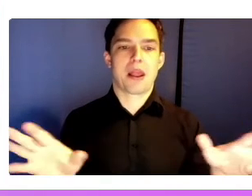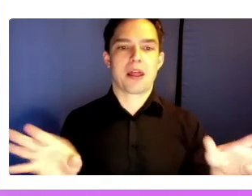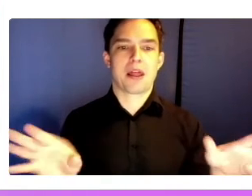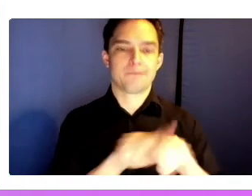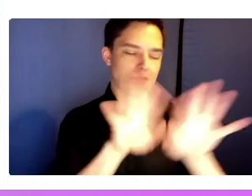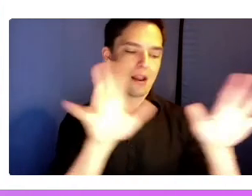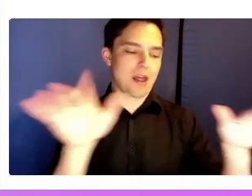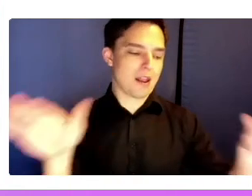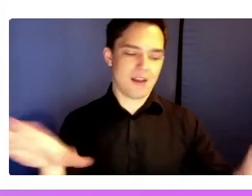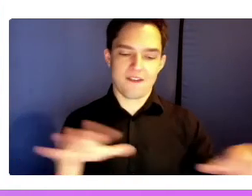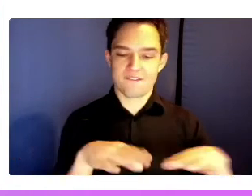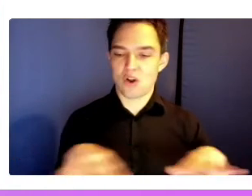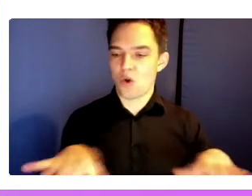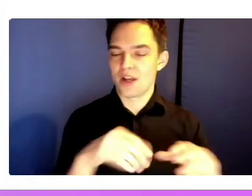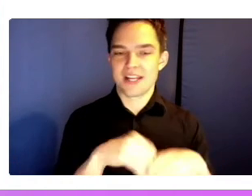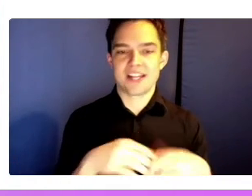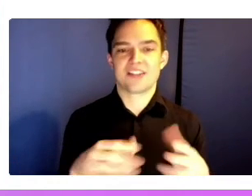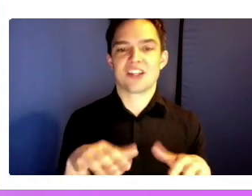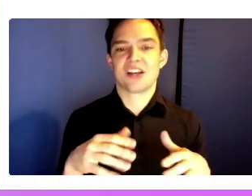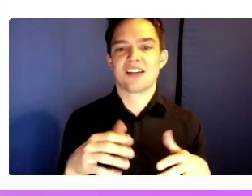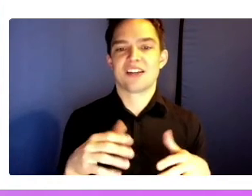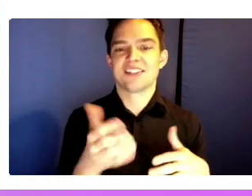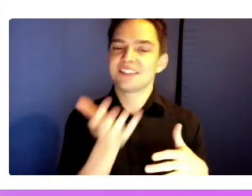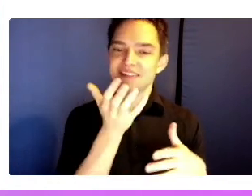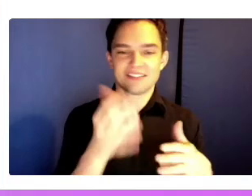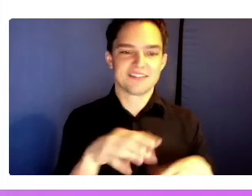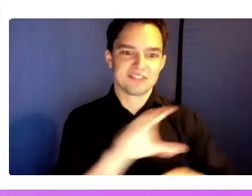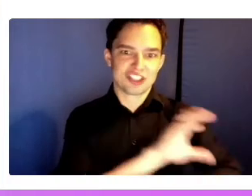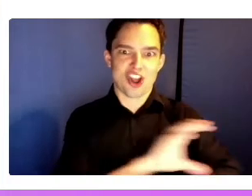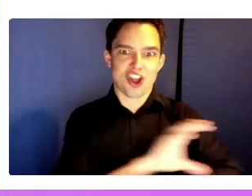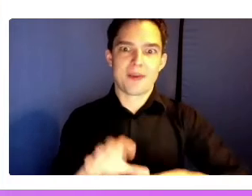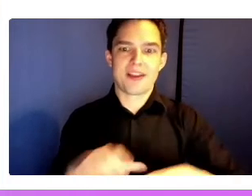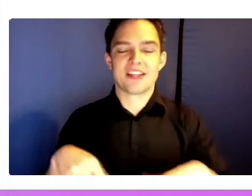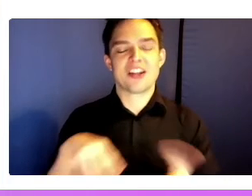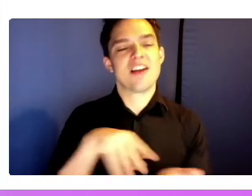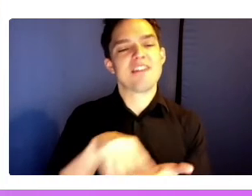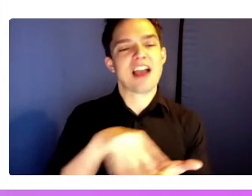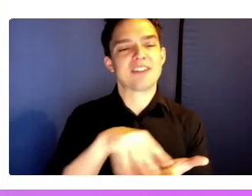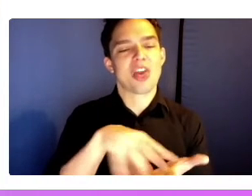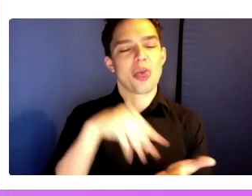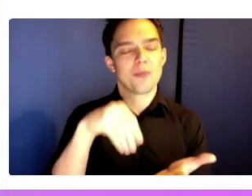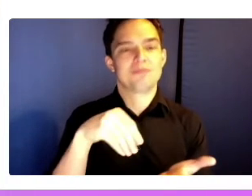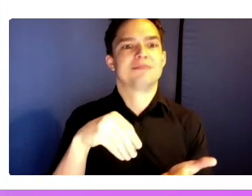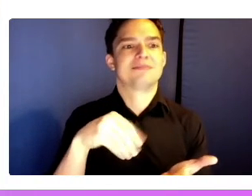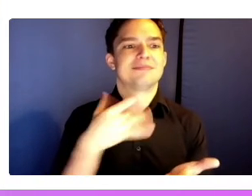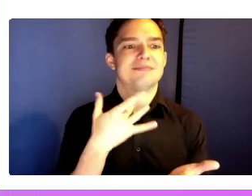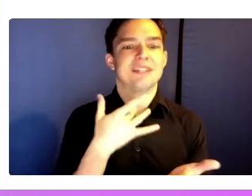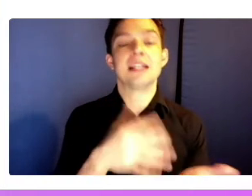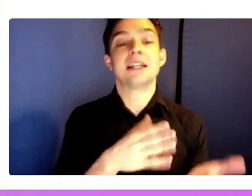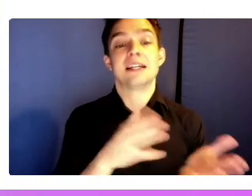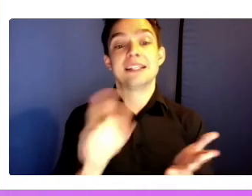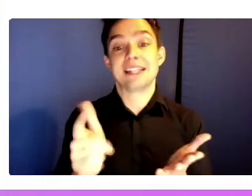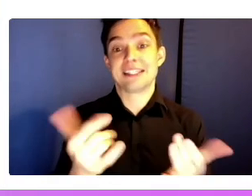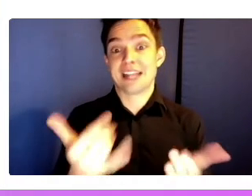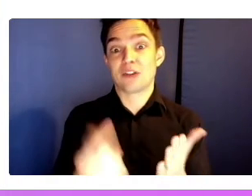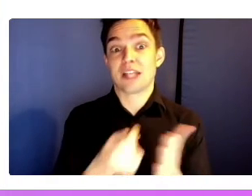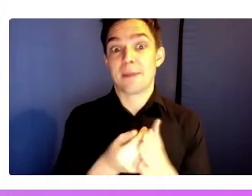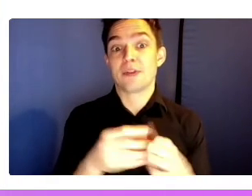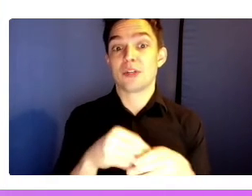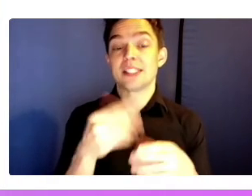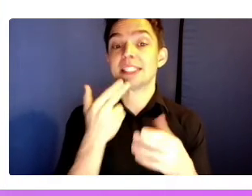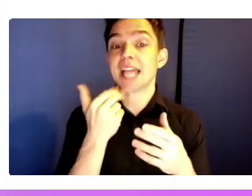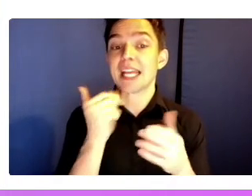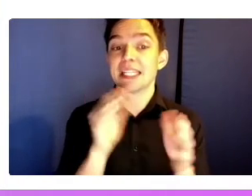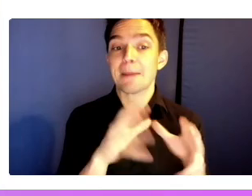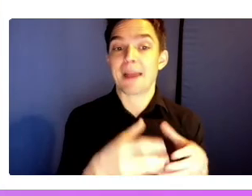all over the floor into the carpet and then get vacuumed up later. But nowadays, they are delivered in tiny packs